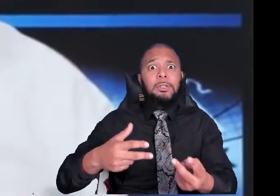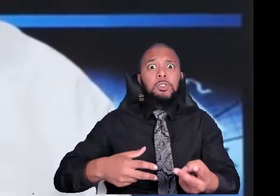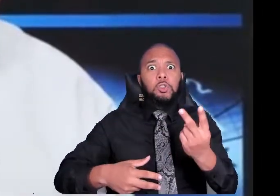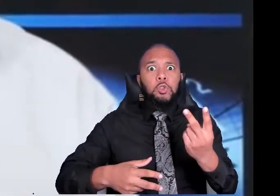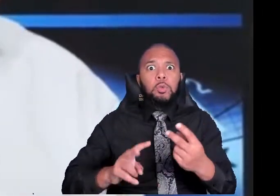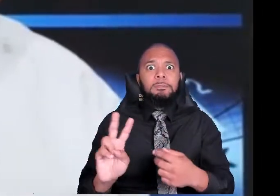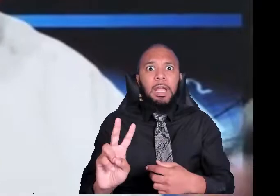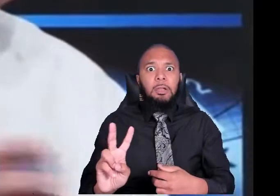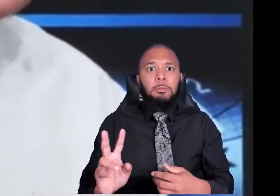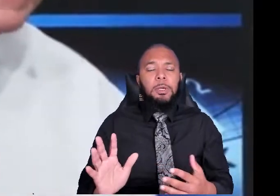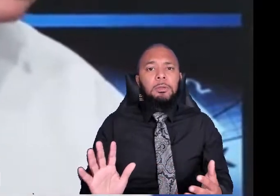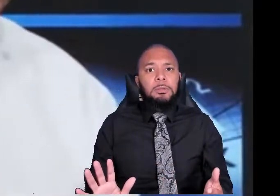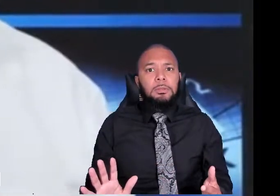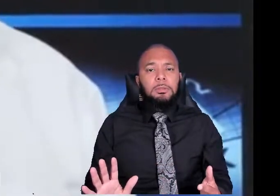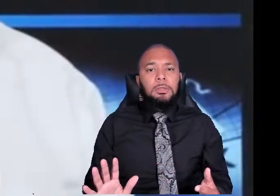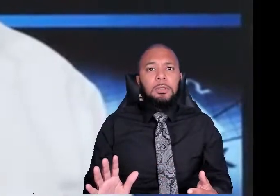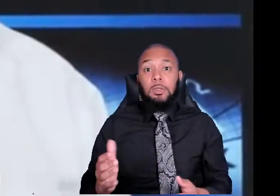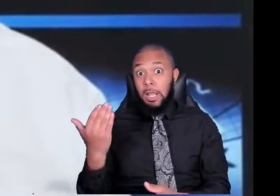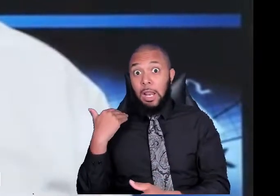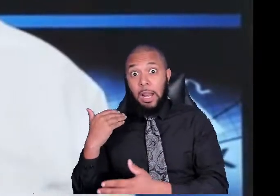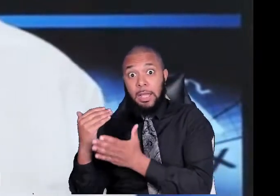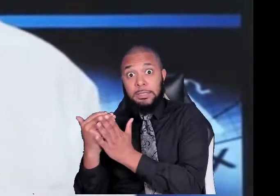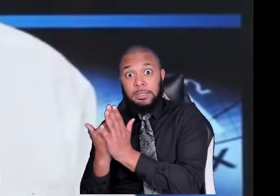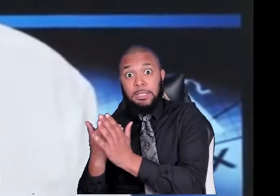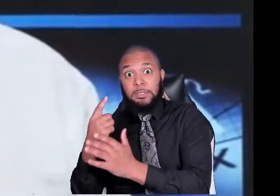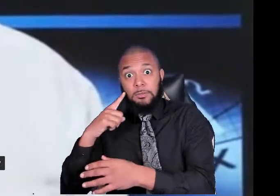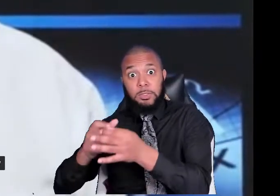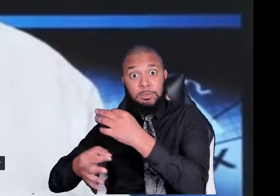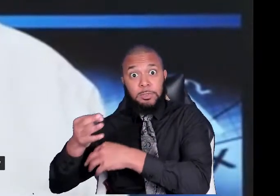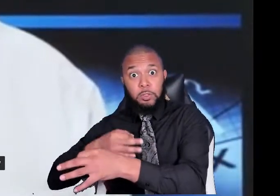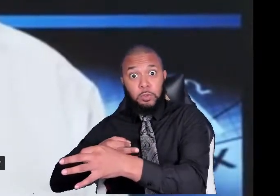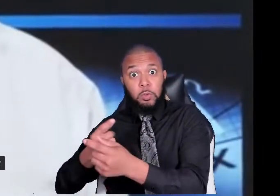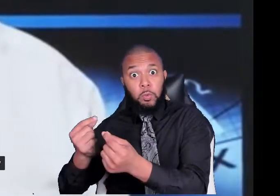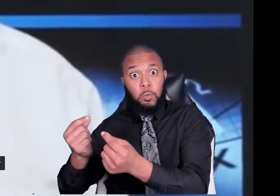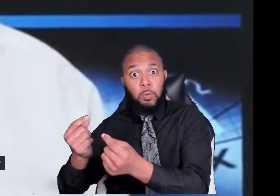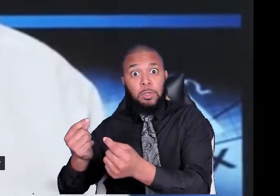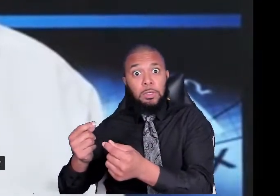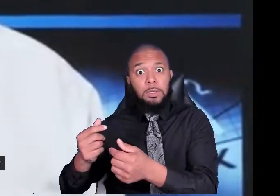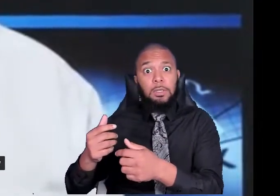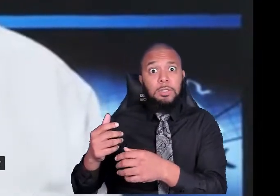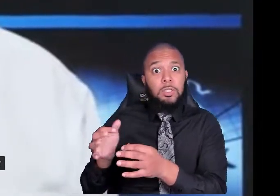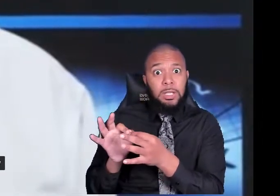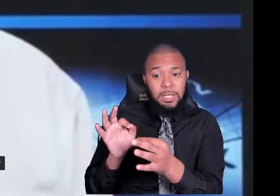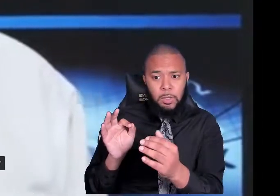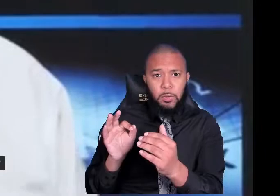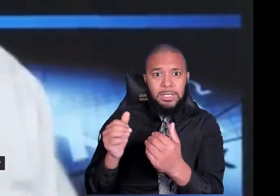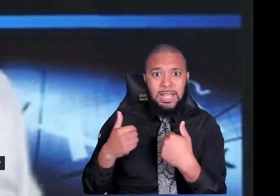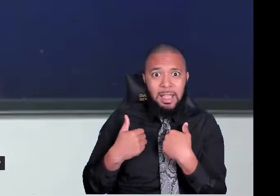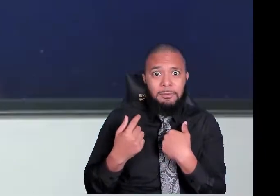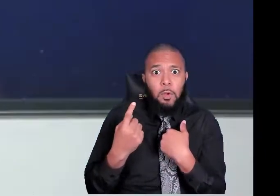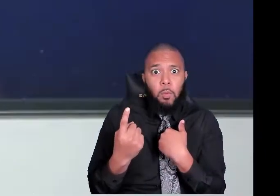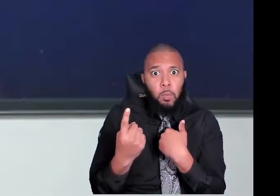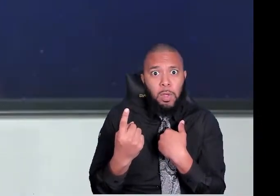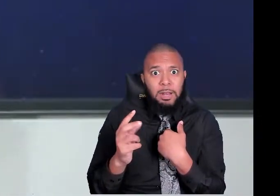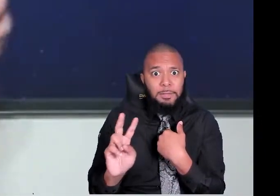I'm trying to do, and what we did in the last lesson with the substitution method, is remember, get an equation that only has one